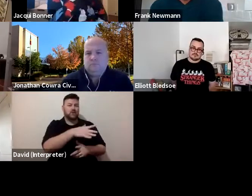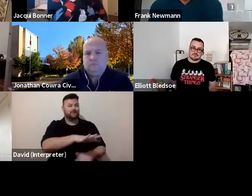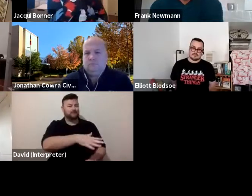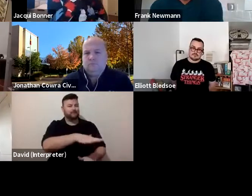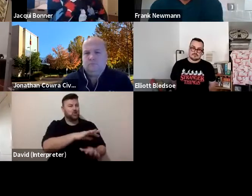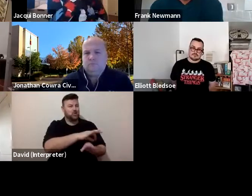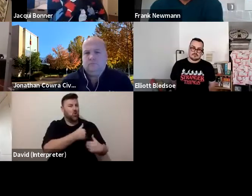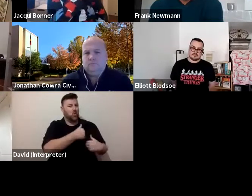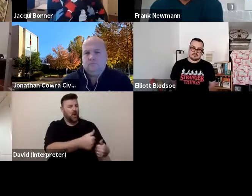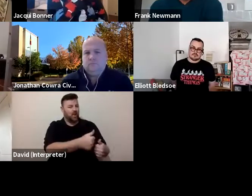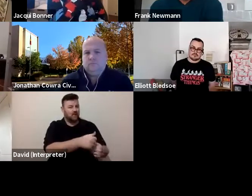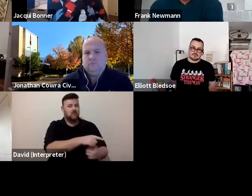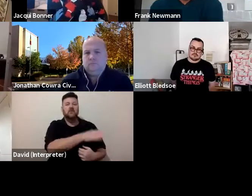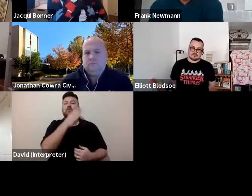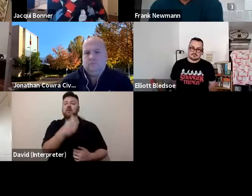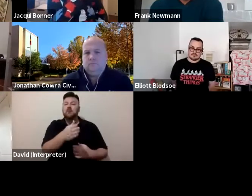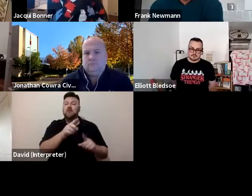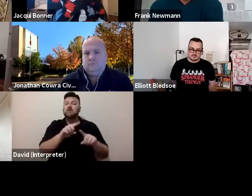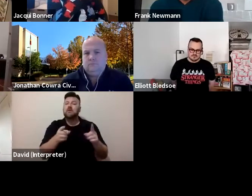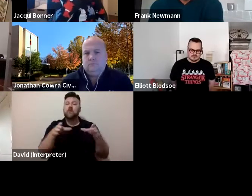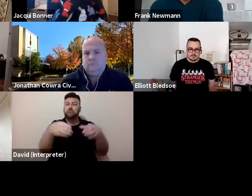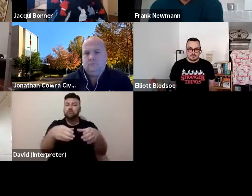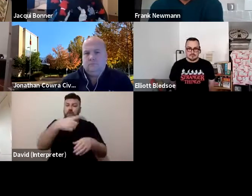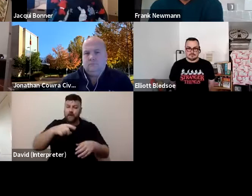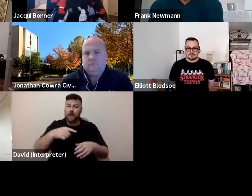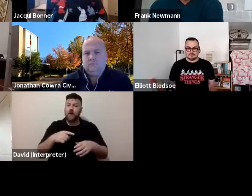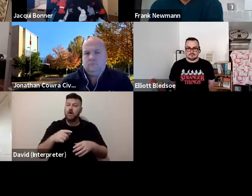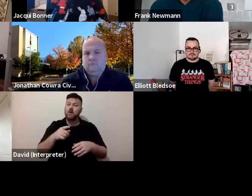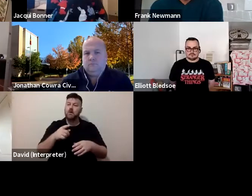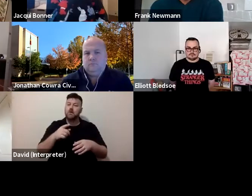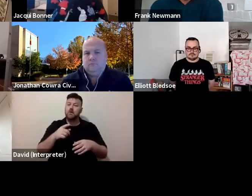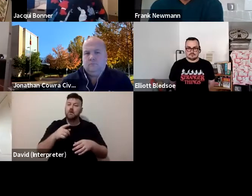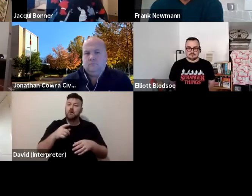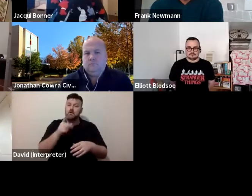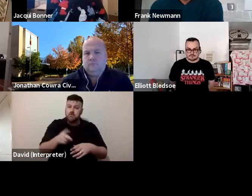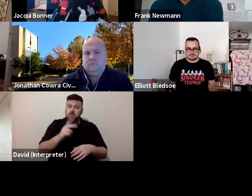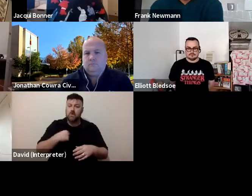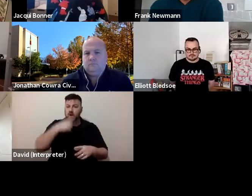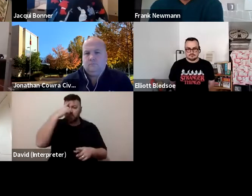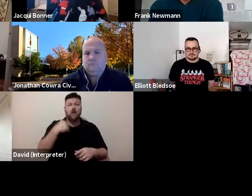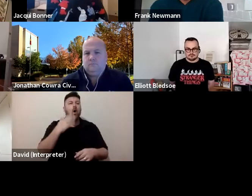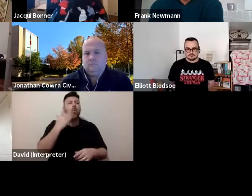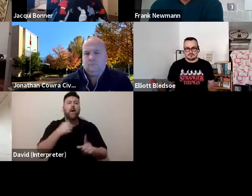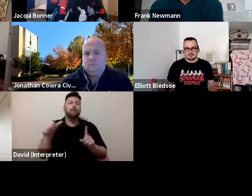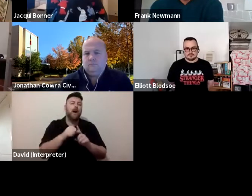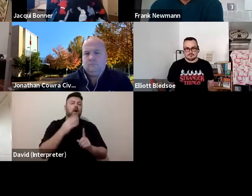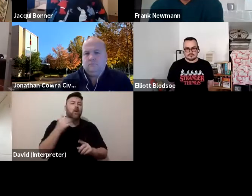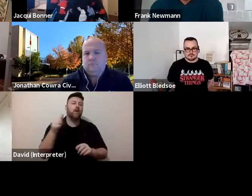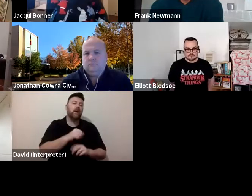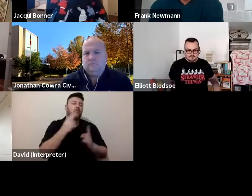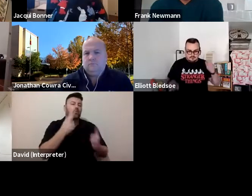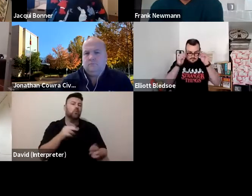think that there's a bunch of people who are constantly talking about when are things going to return to normal.